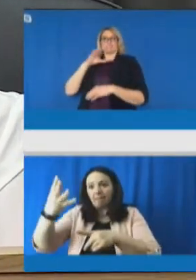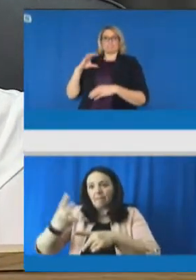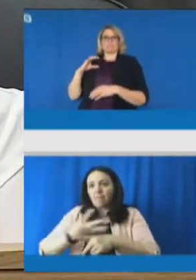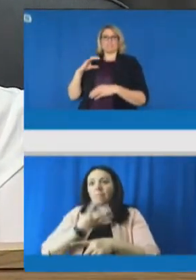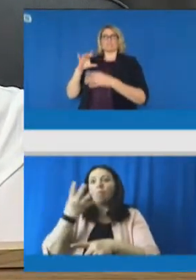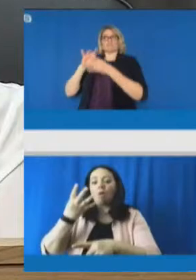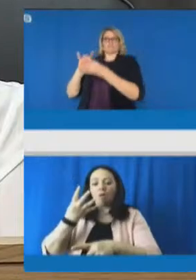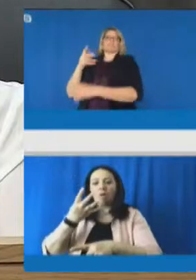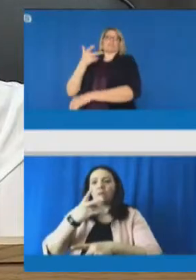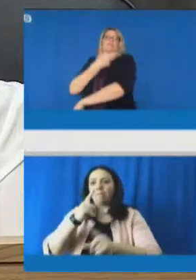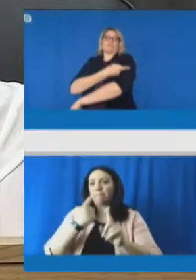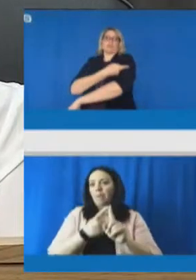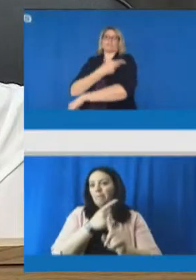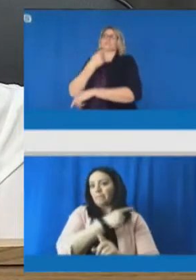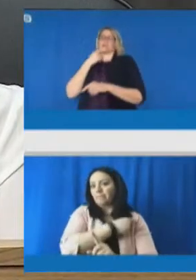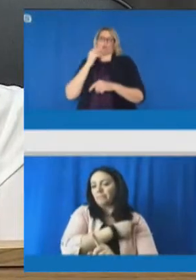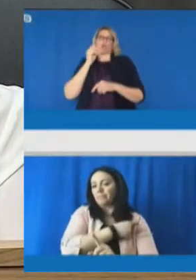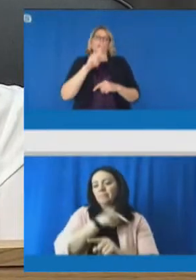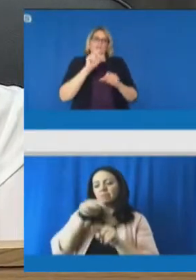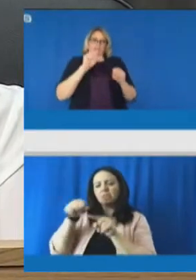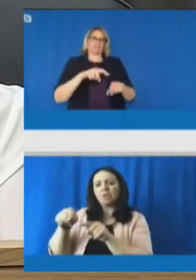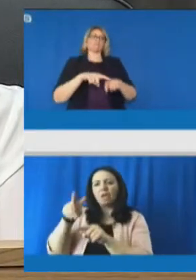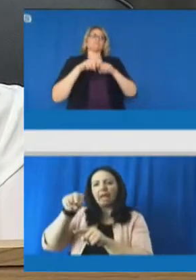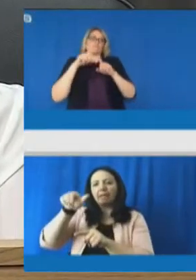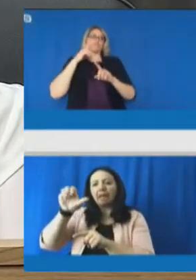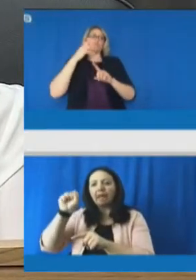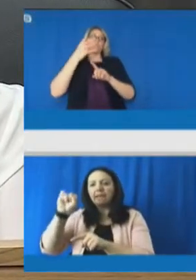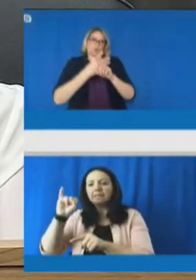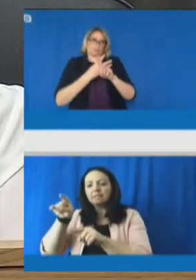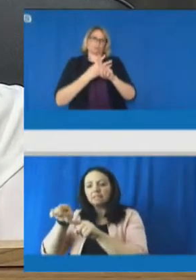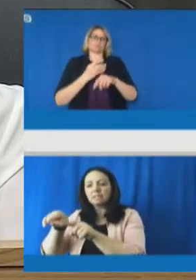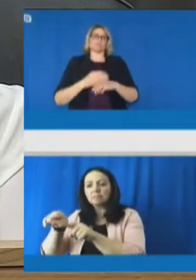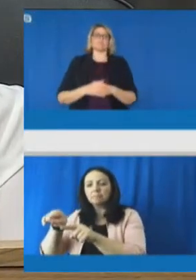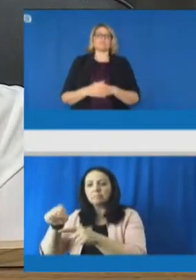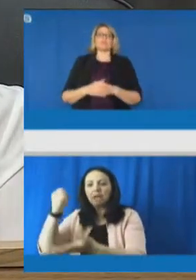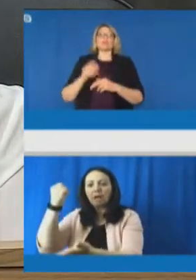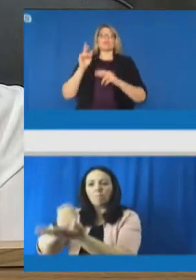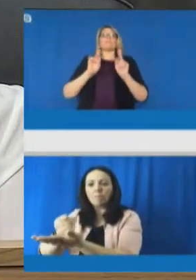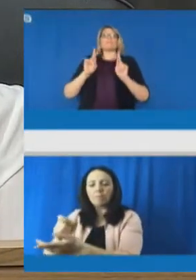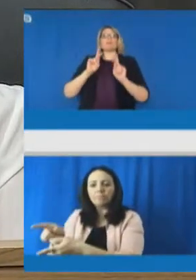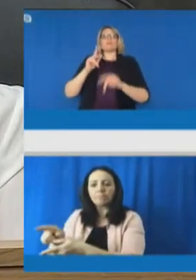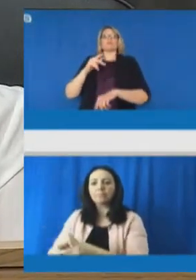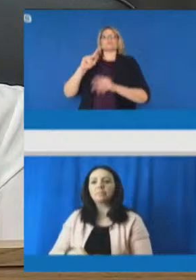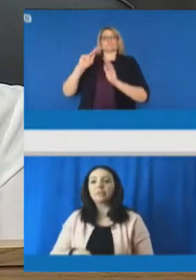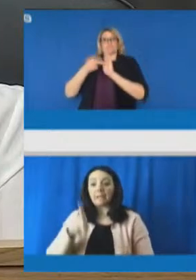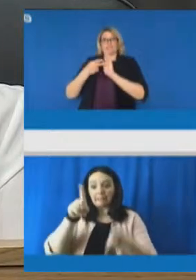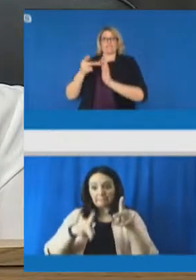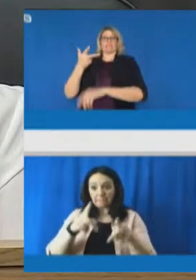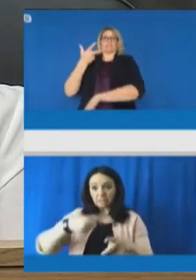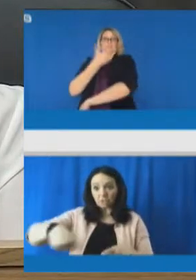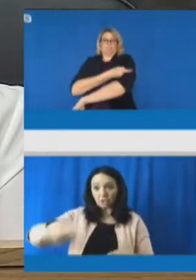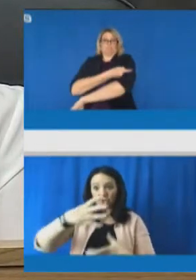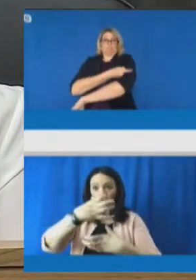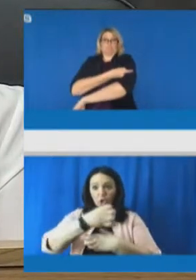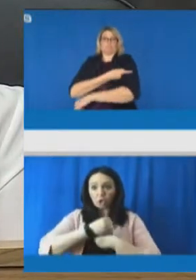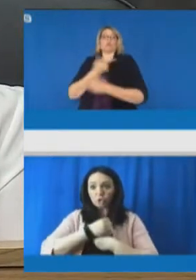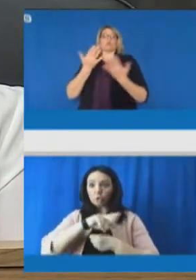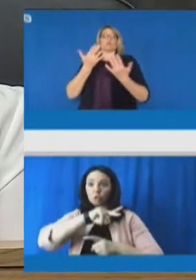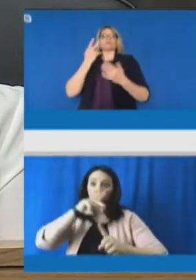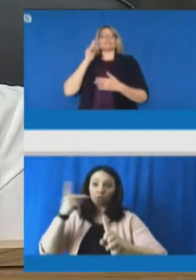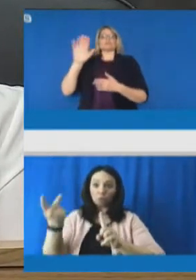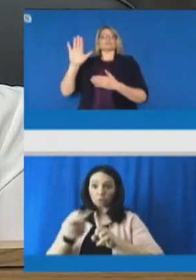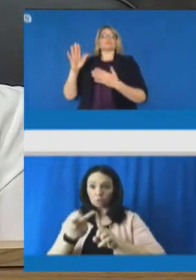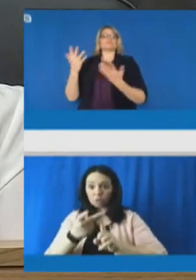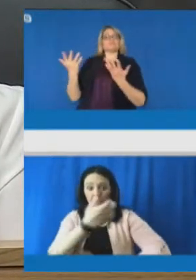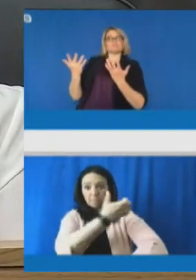that COVID-19 and the variants are, all around New Brunswick, maybe without the exception of Nova